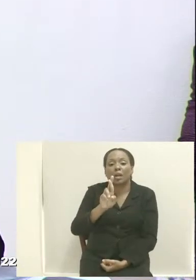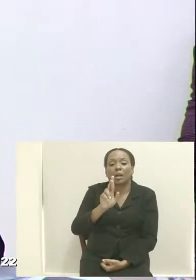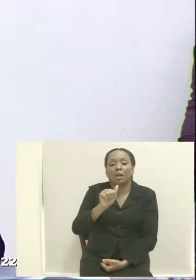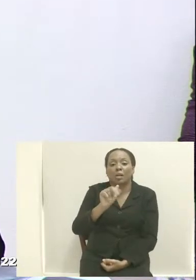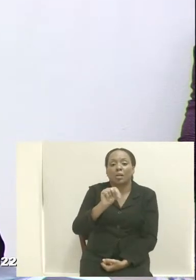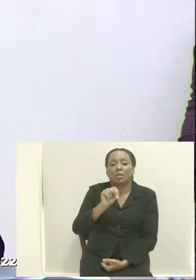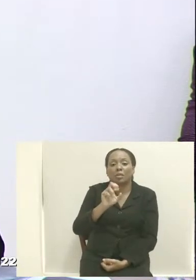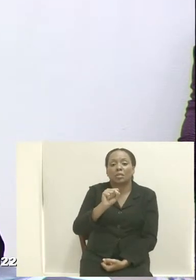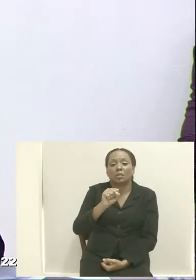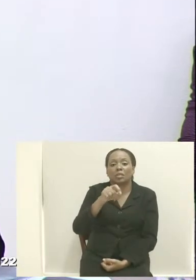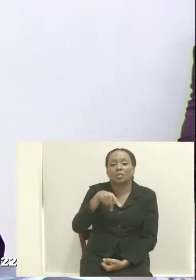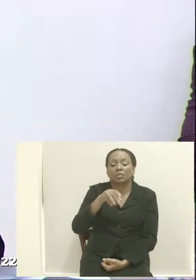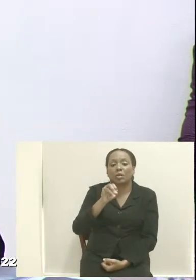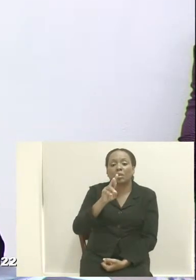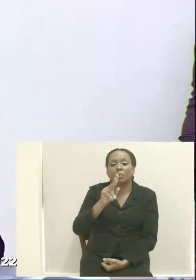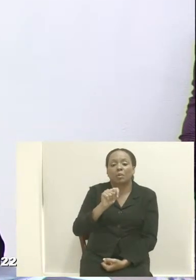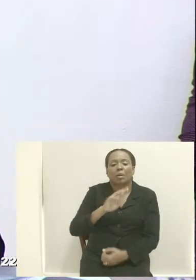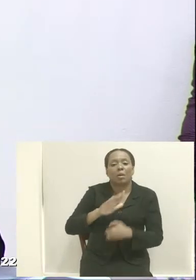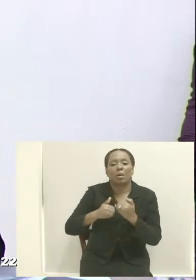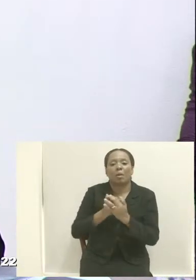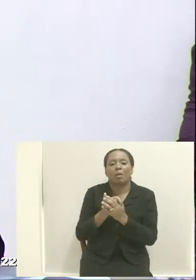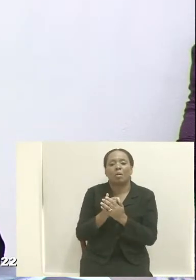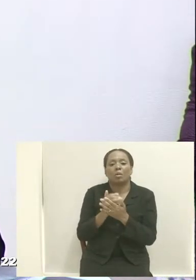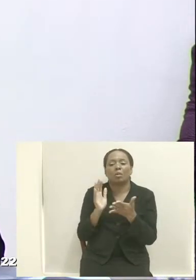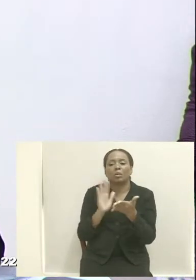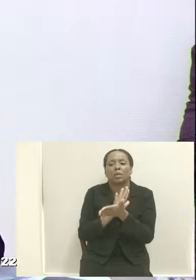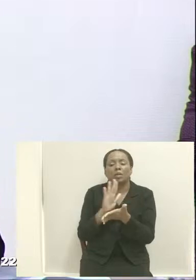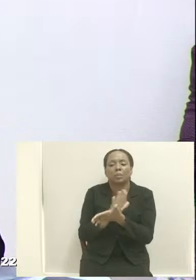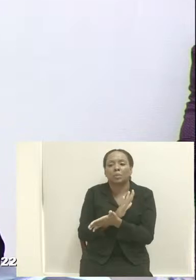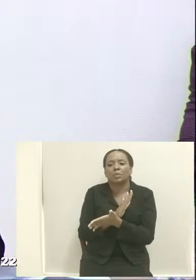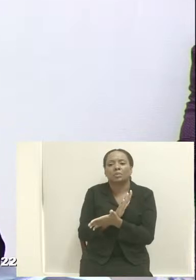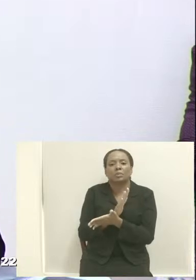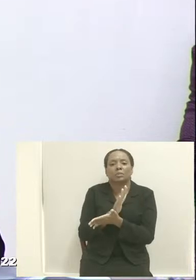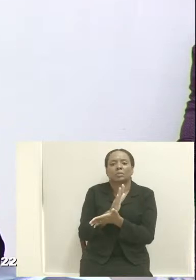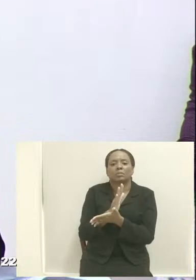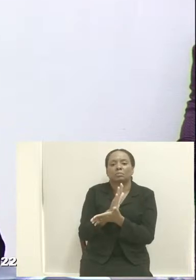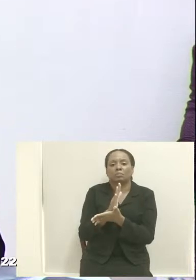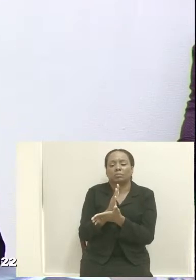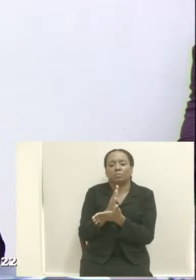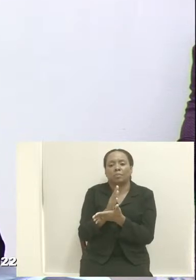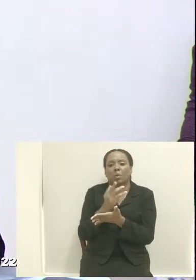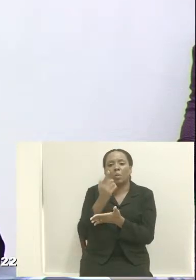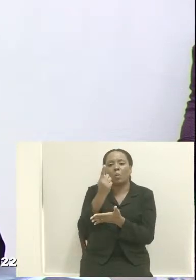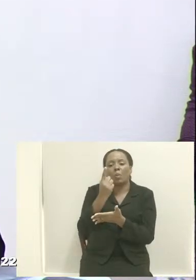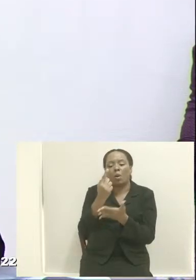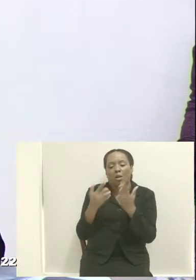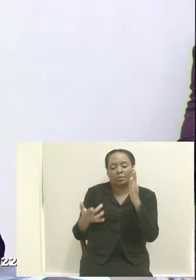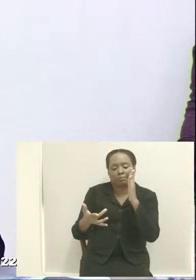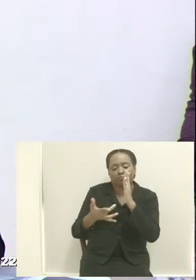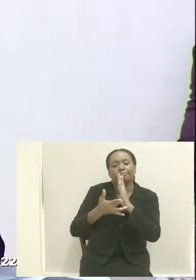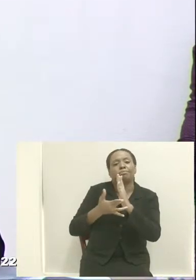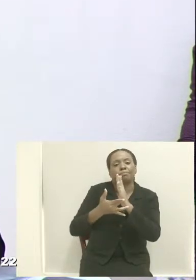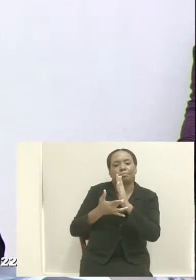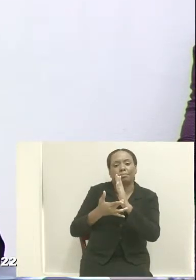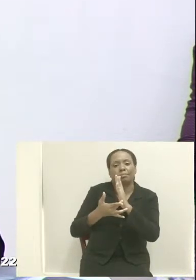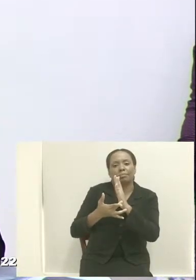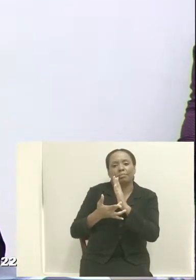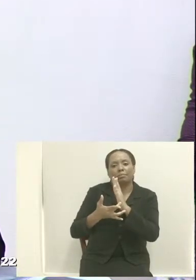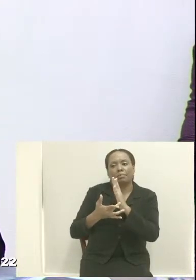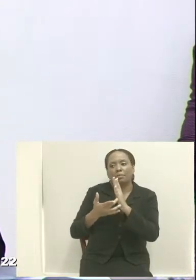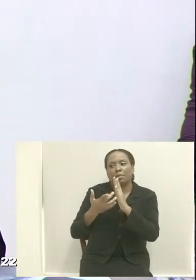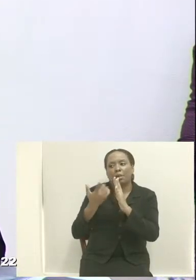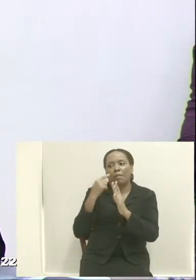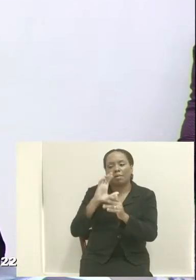to fulfill all import, export, and transitory related regulatory requirements.